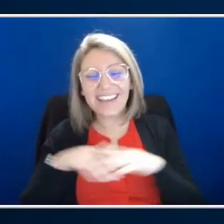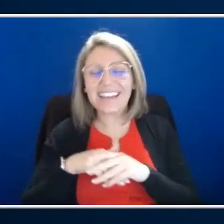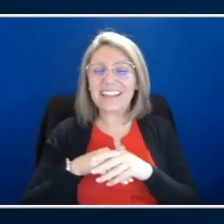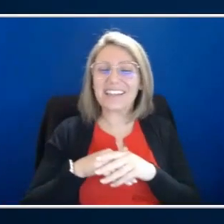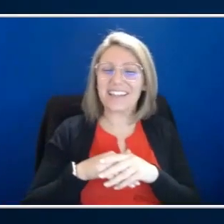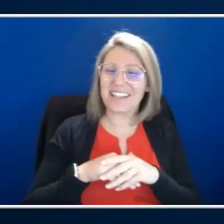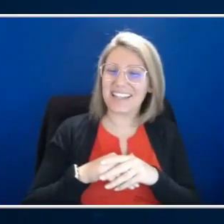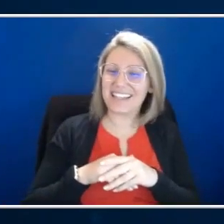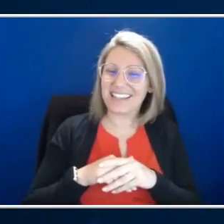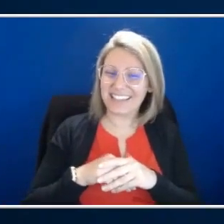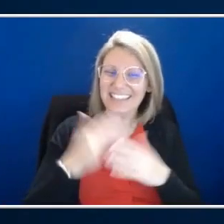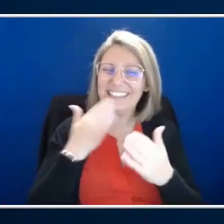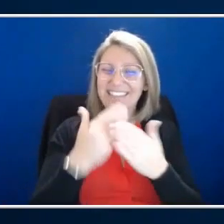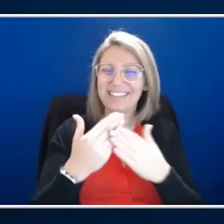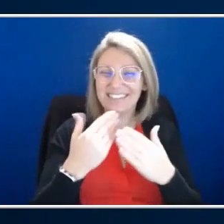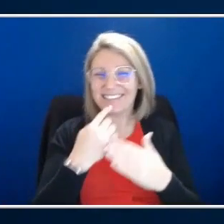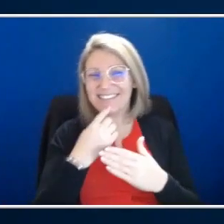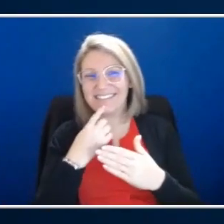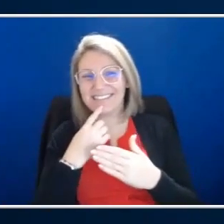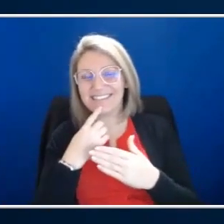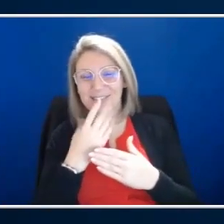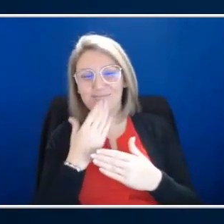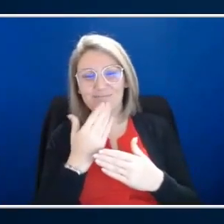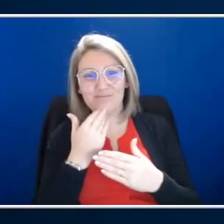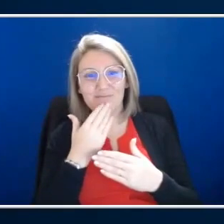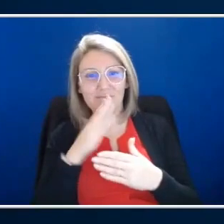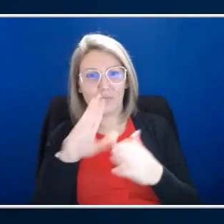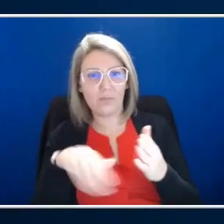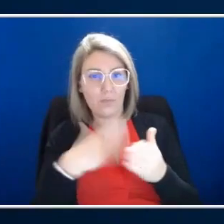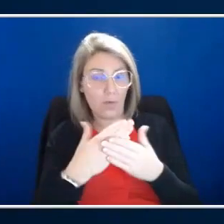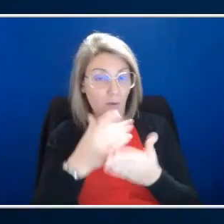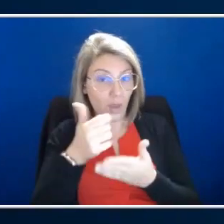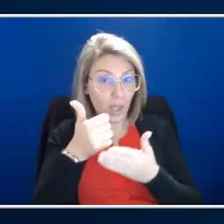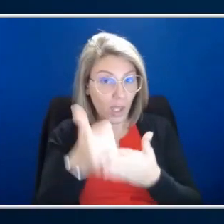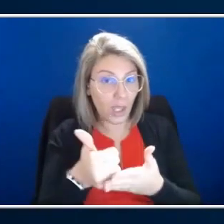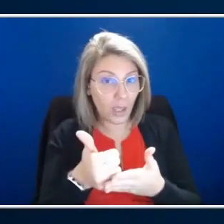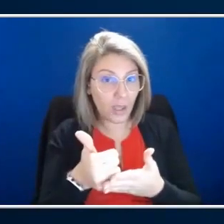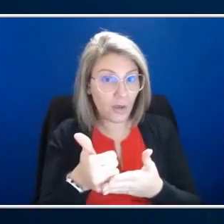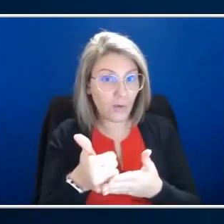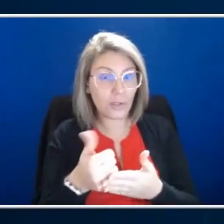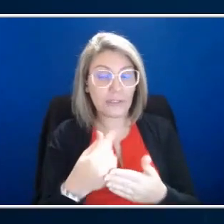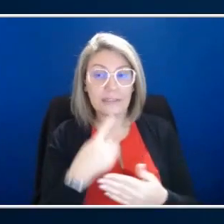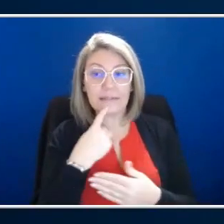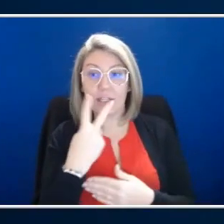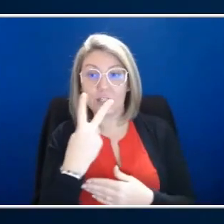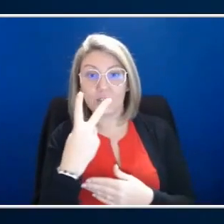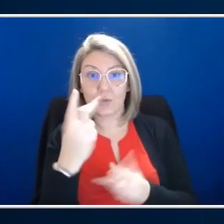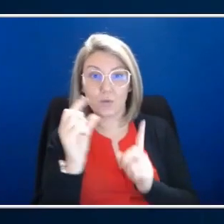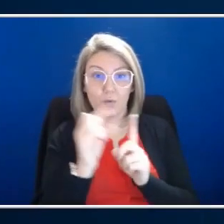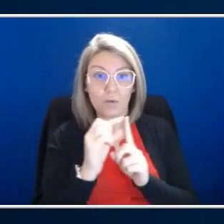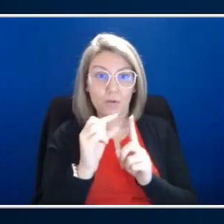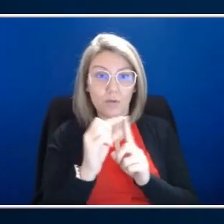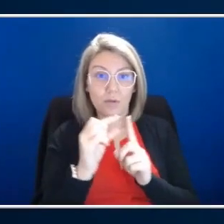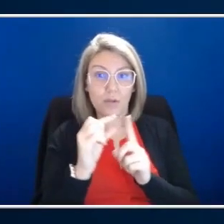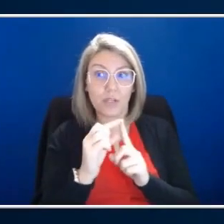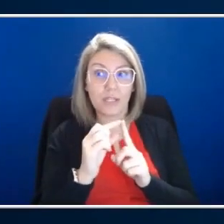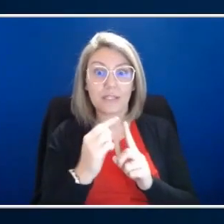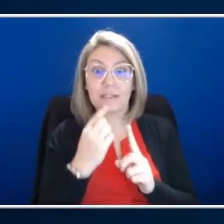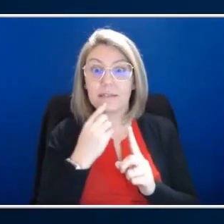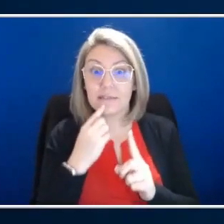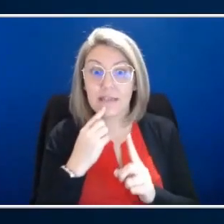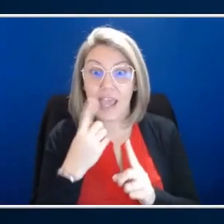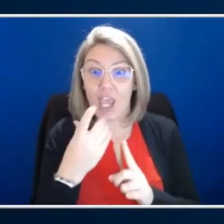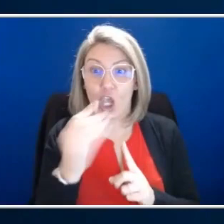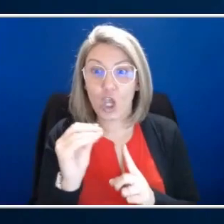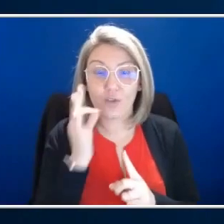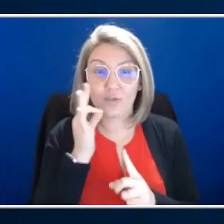at how cute they are. All right, I need all your help on this last part, everybody. We're going to say 2 words at my count. Go Chiefs. Okay, are you ready? Thank you